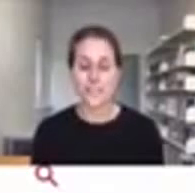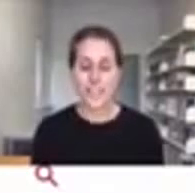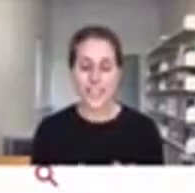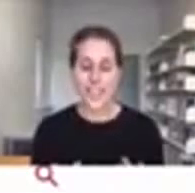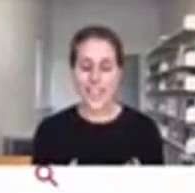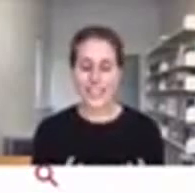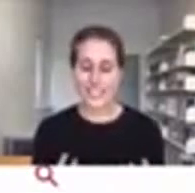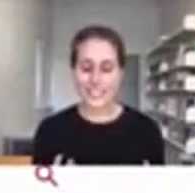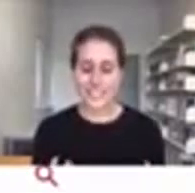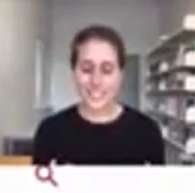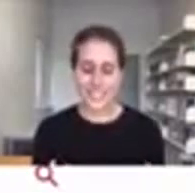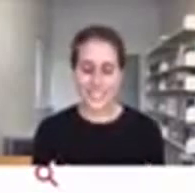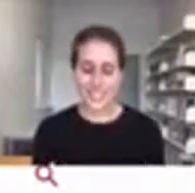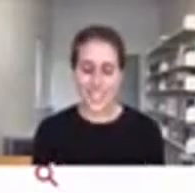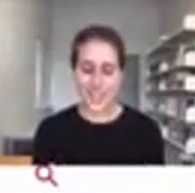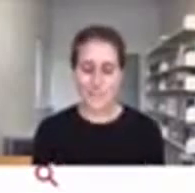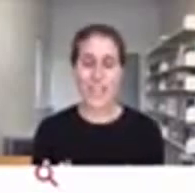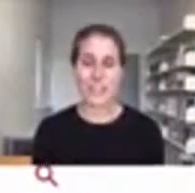education